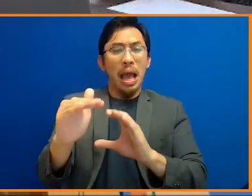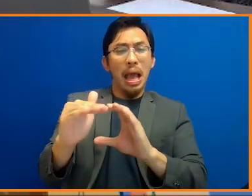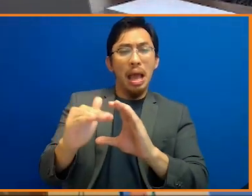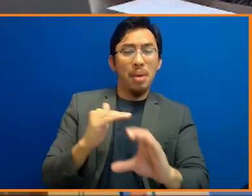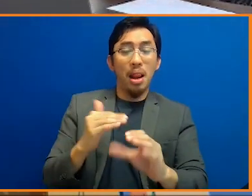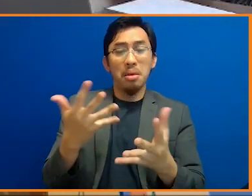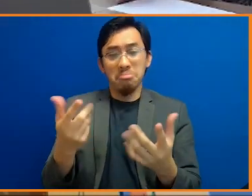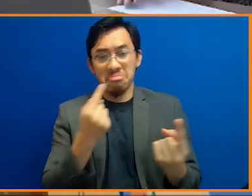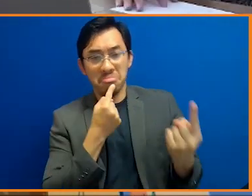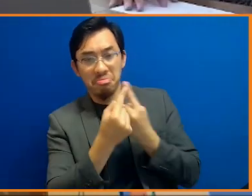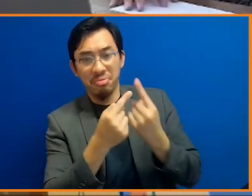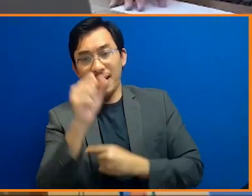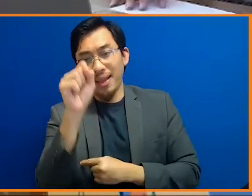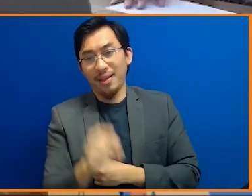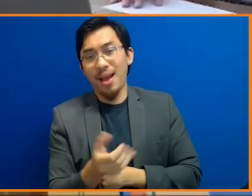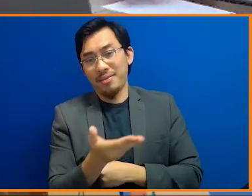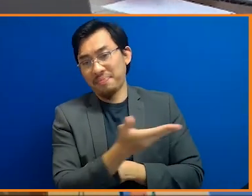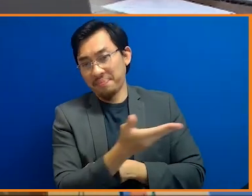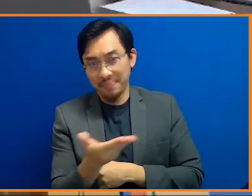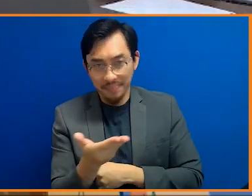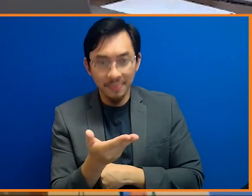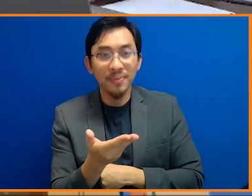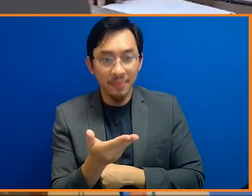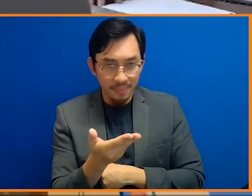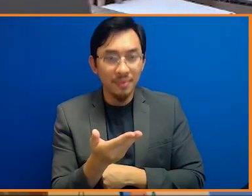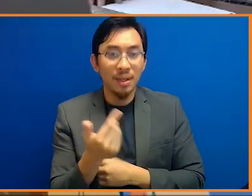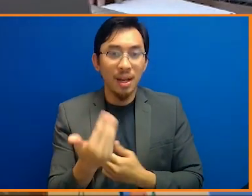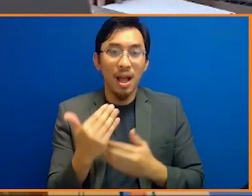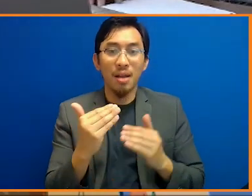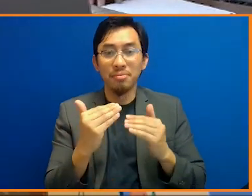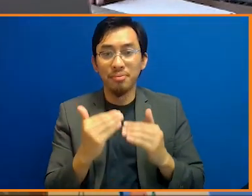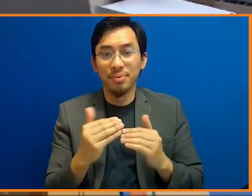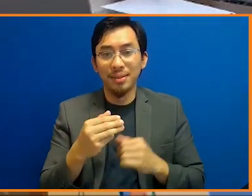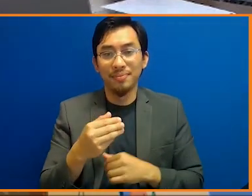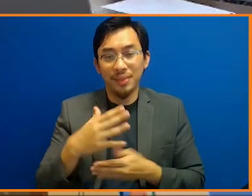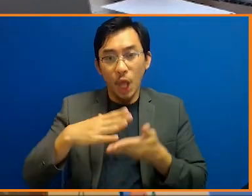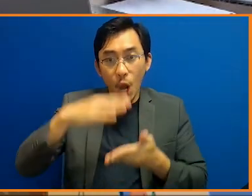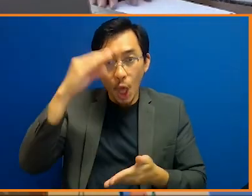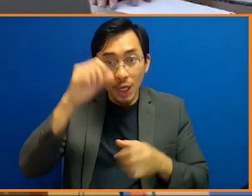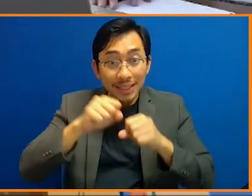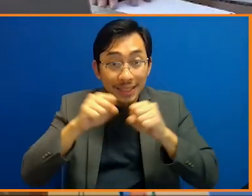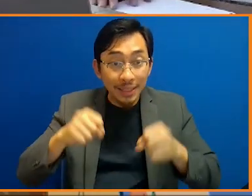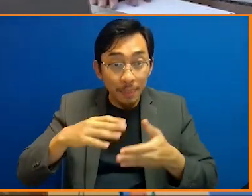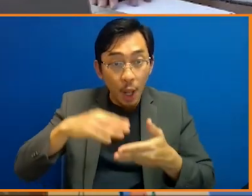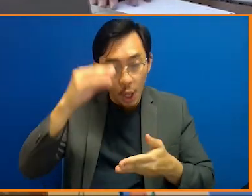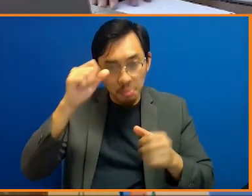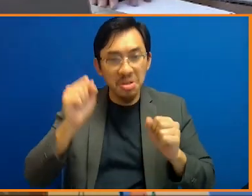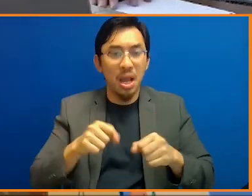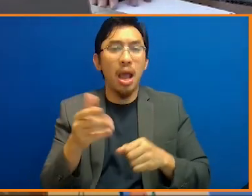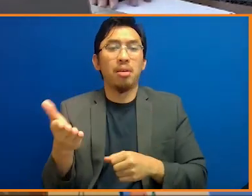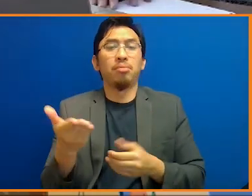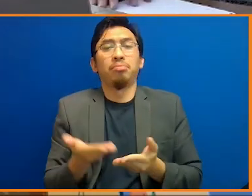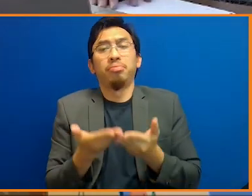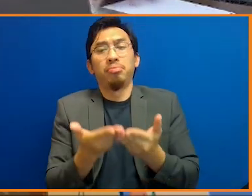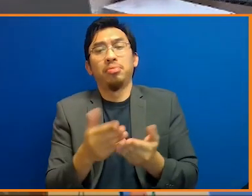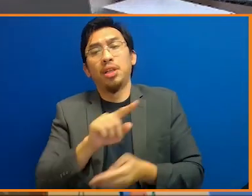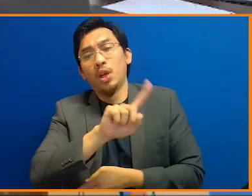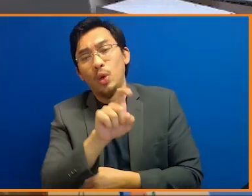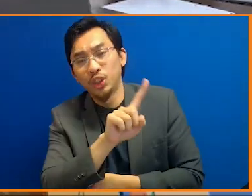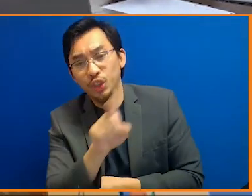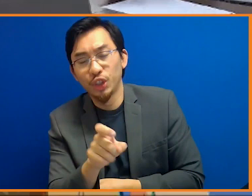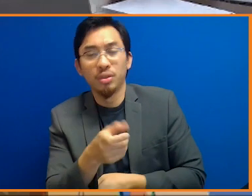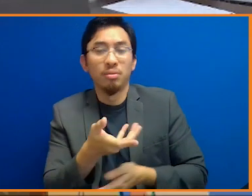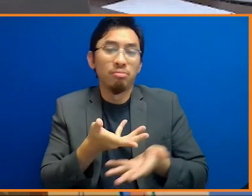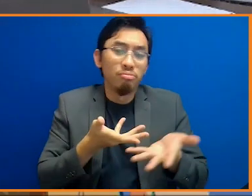to email to us. We can communicate as well with Prof. Anawat, and then of course we can use the e-learning system where you